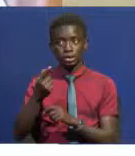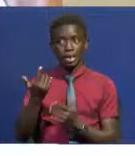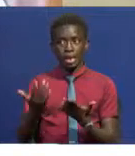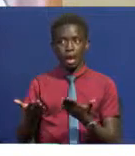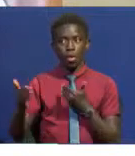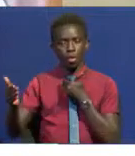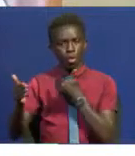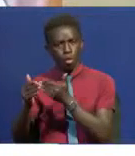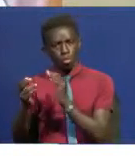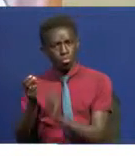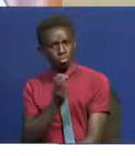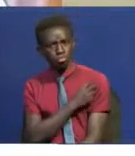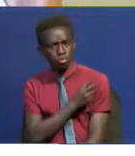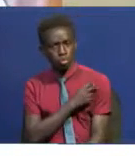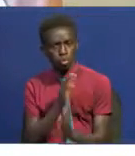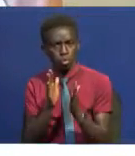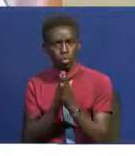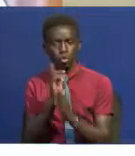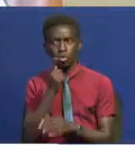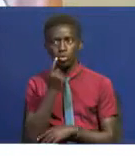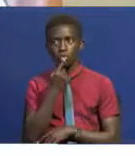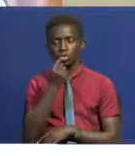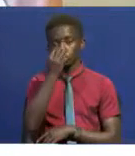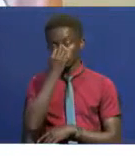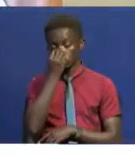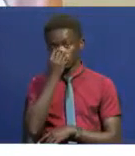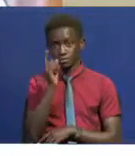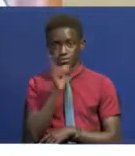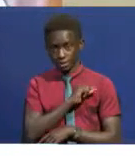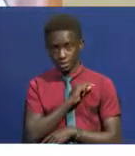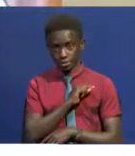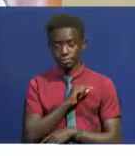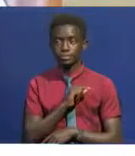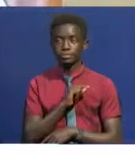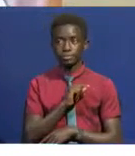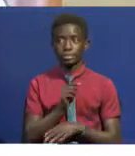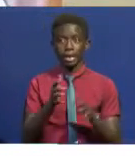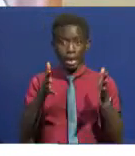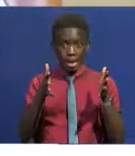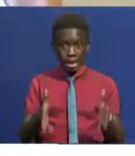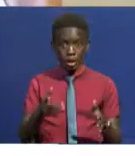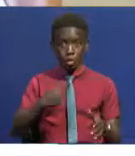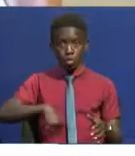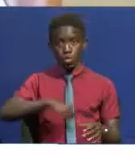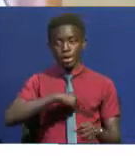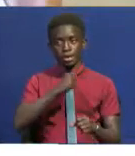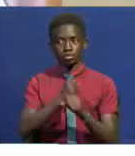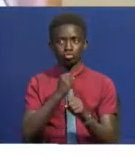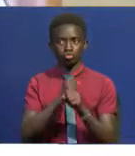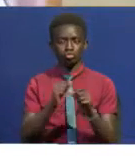with our head of state, His Excellency Dr. William Samoei Ruto. We have done very well.